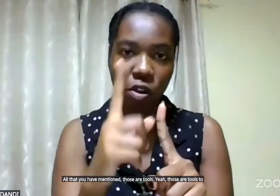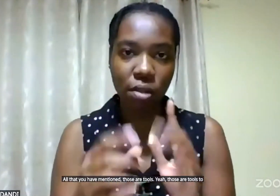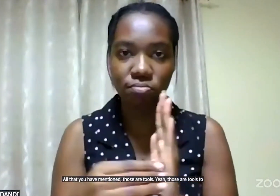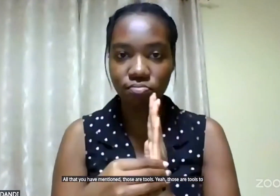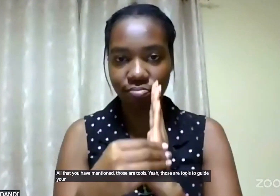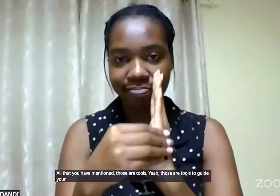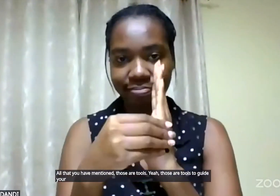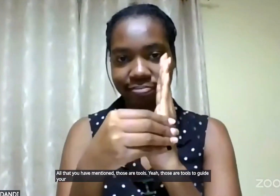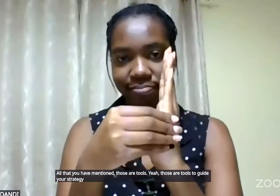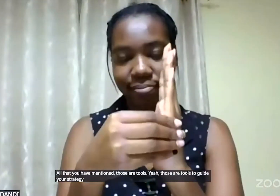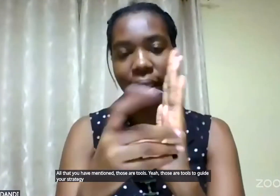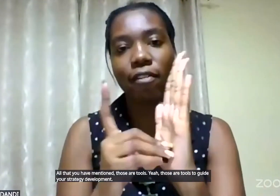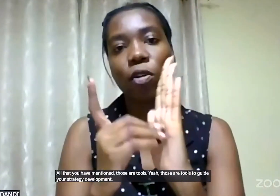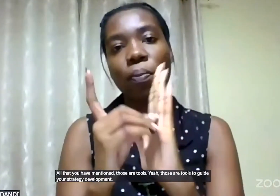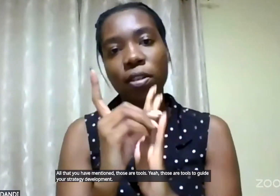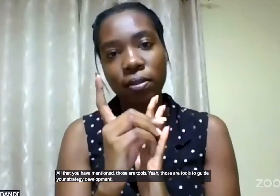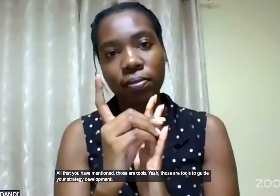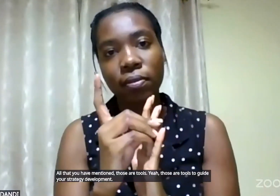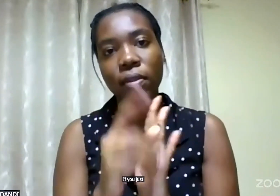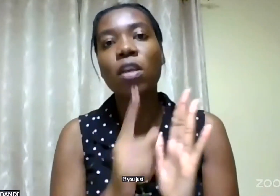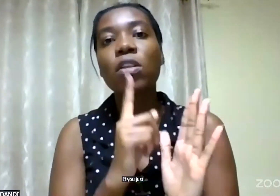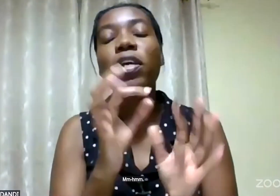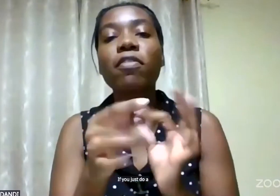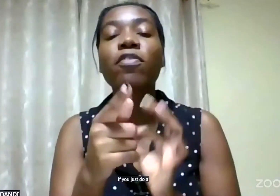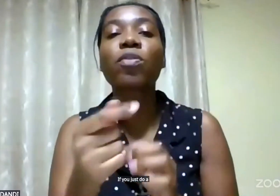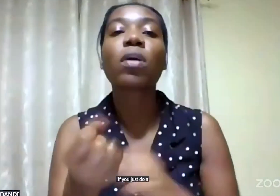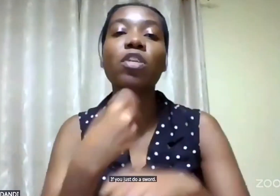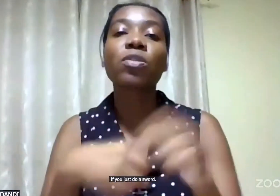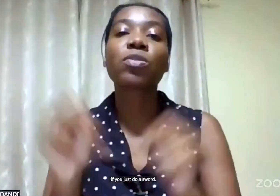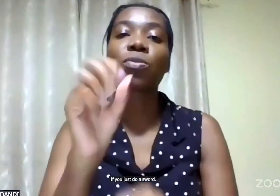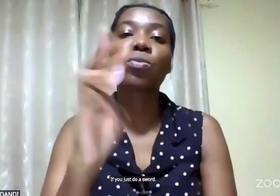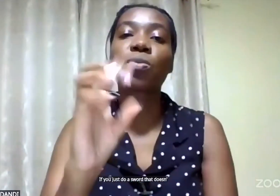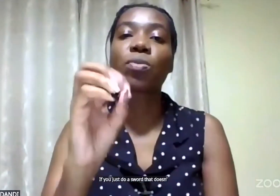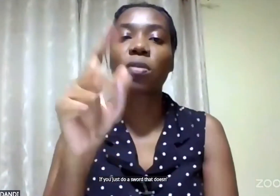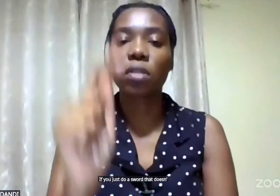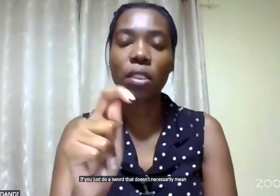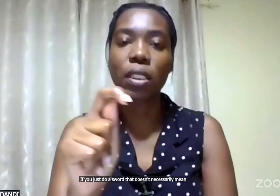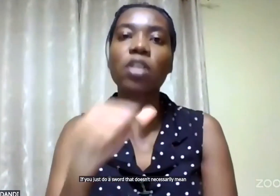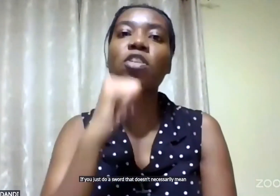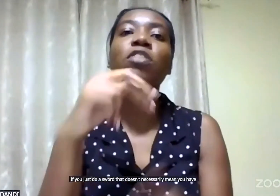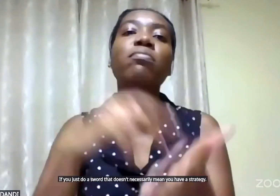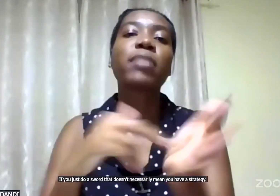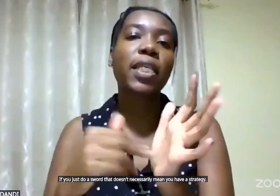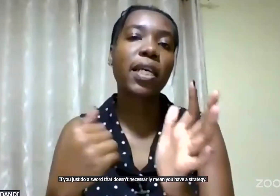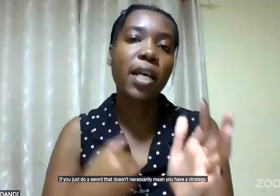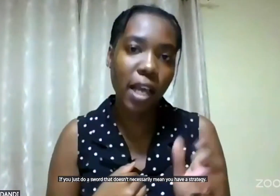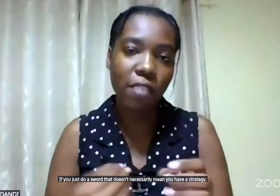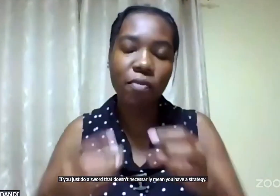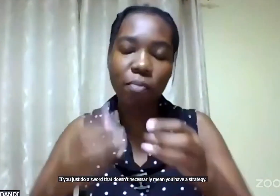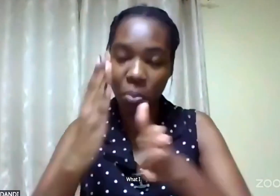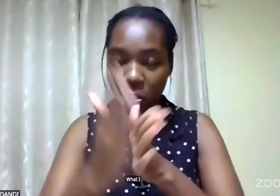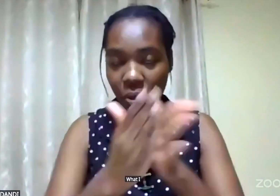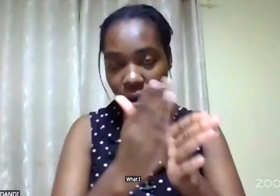strategy development. If you just do a SWOT, that doesn't necessarily mean you have a strategy. What a SWOT does,